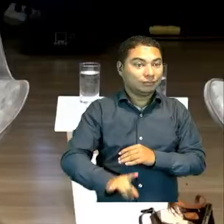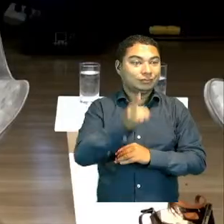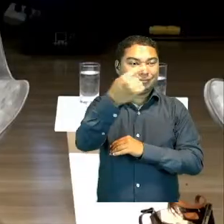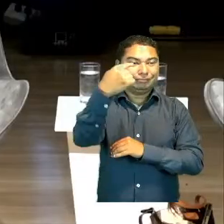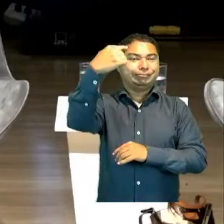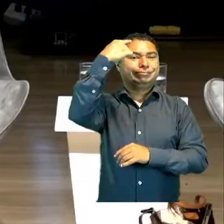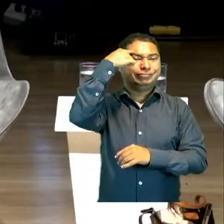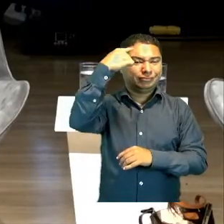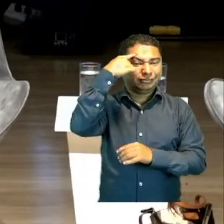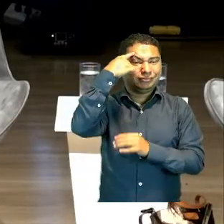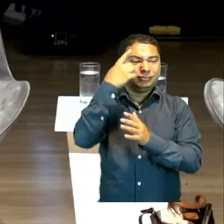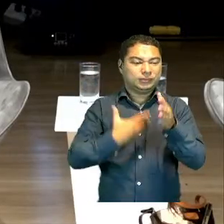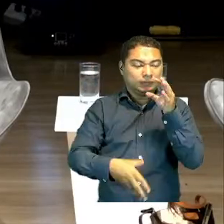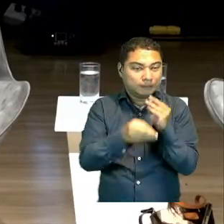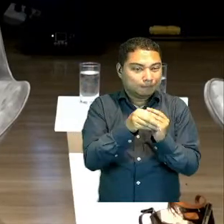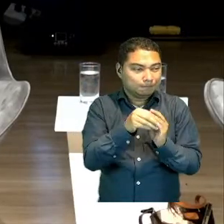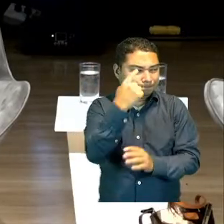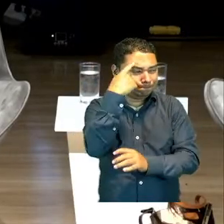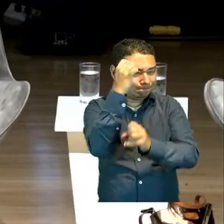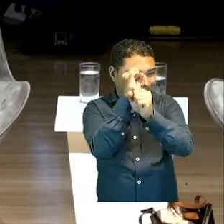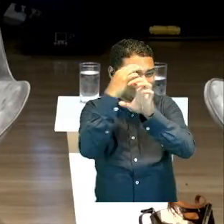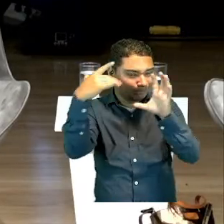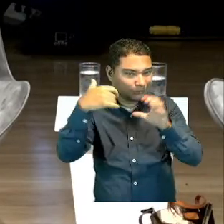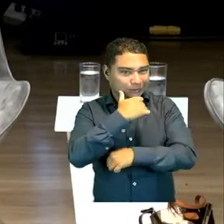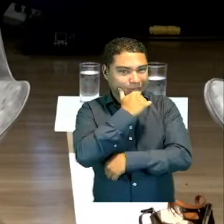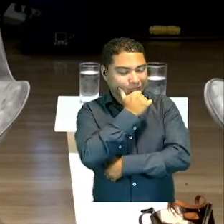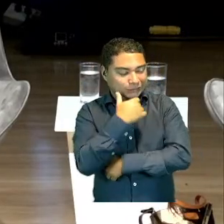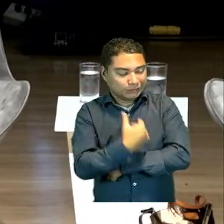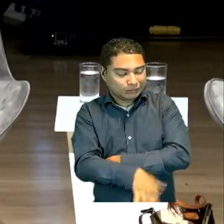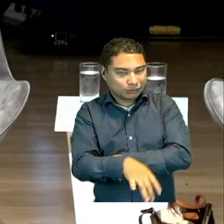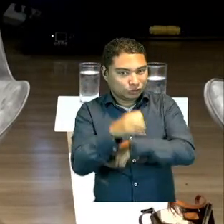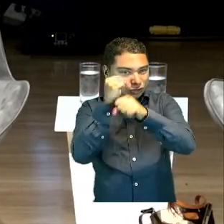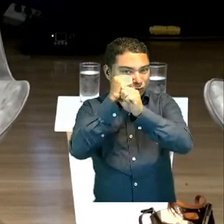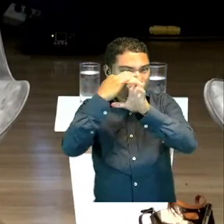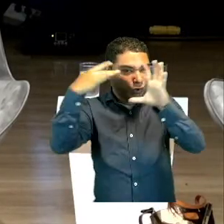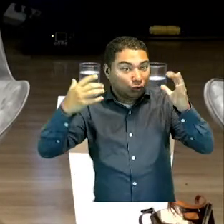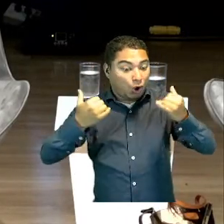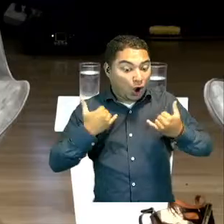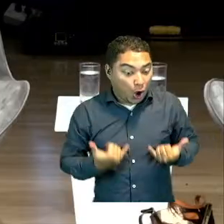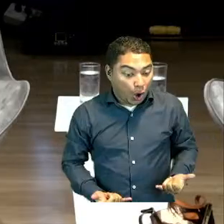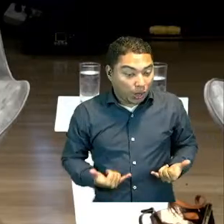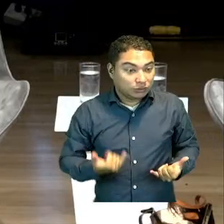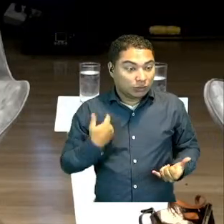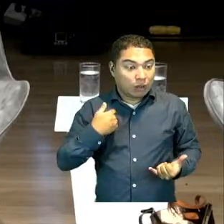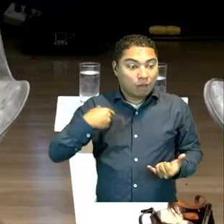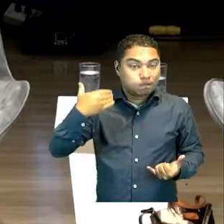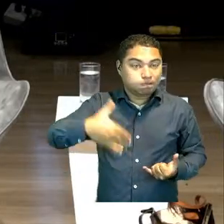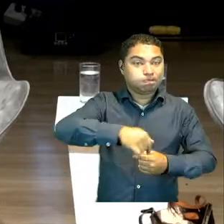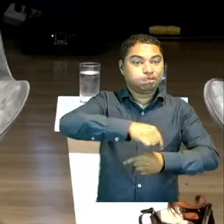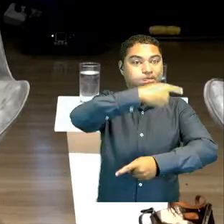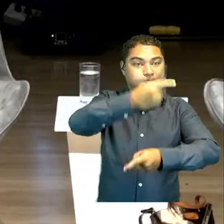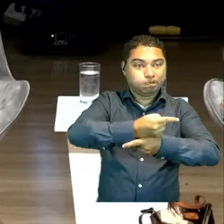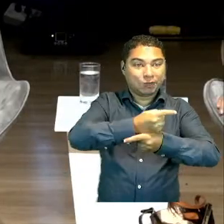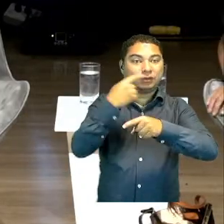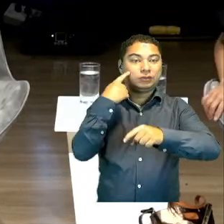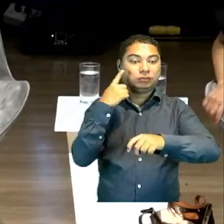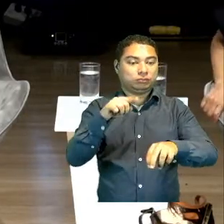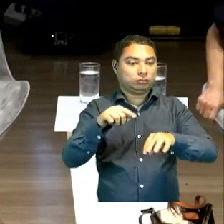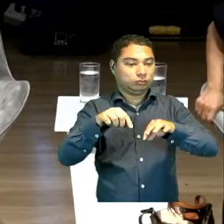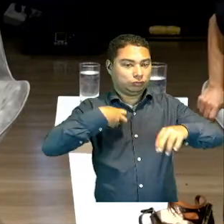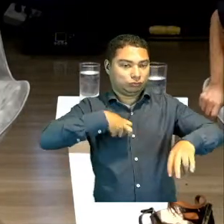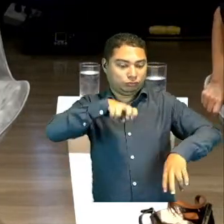I think I imagined coming here, but I didn't know it would be so